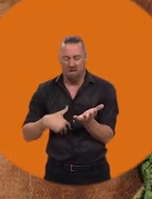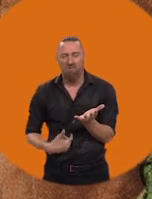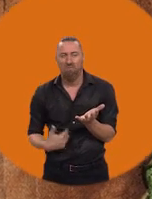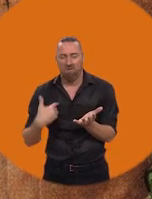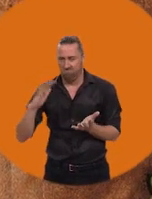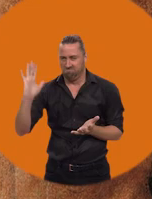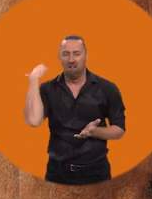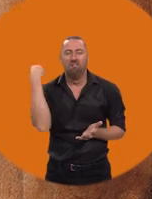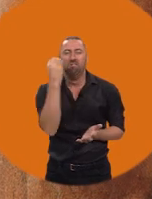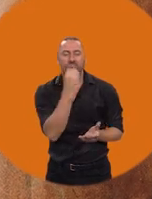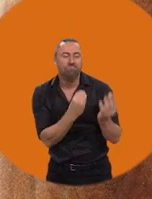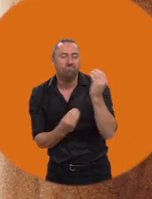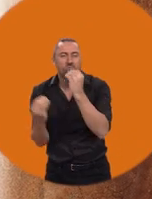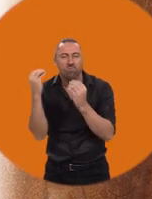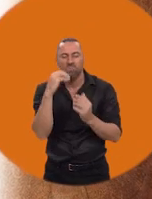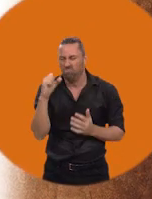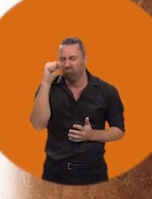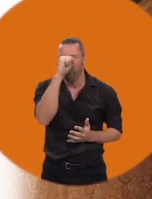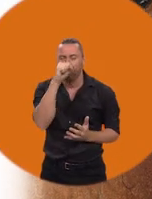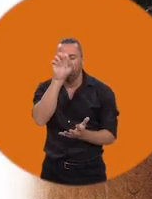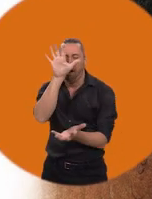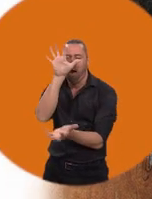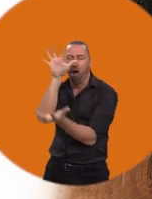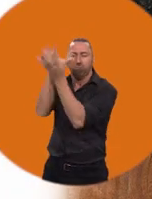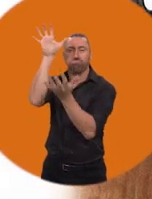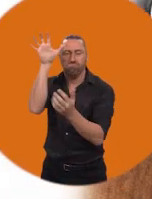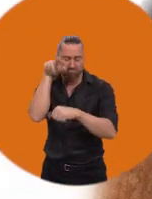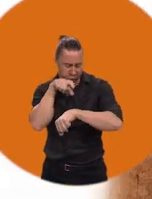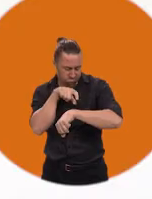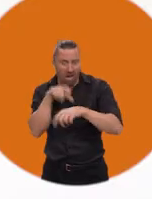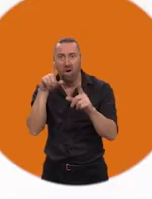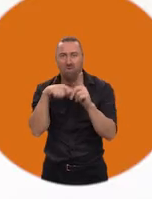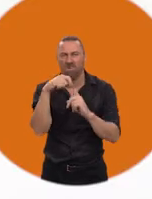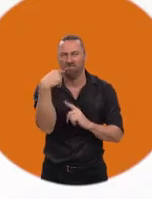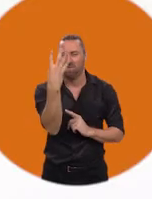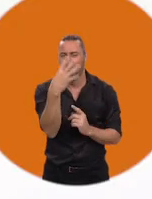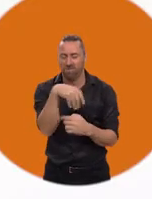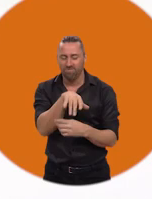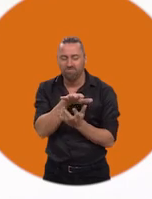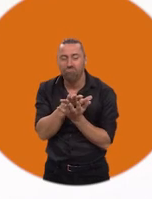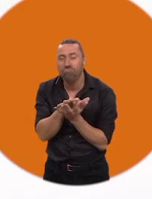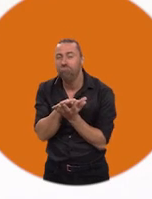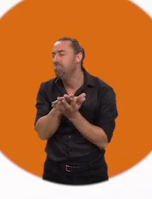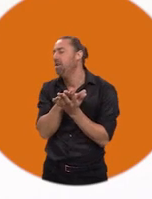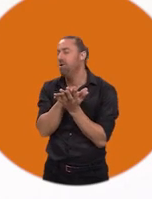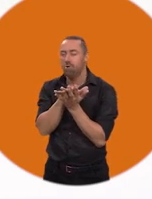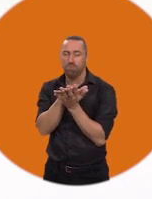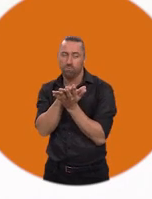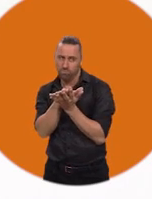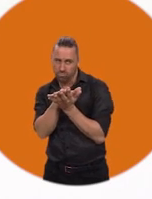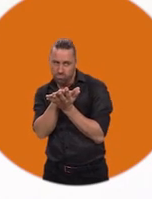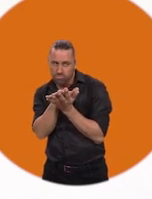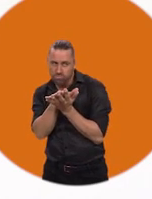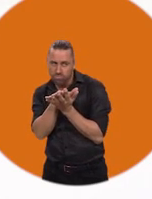eaten before. He'd snacked on a bush pig at 4:15. He had a good look though, a